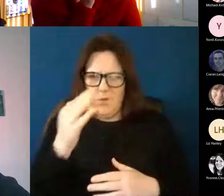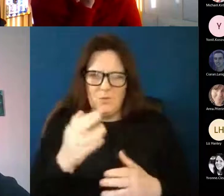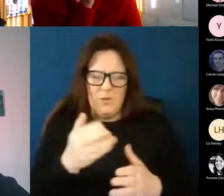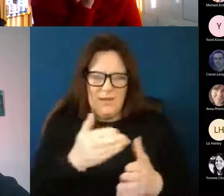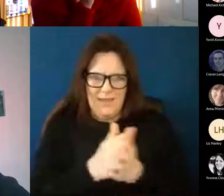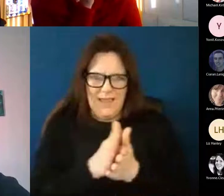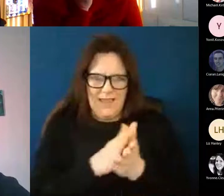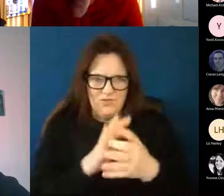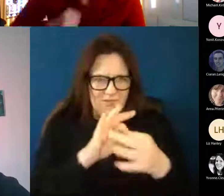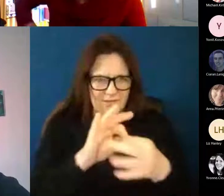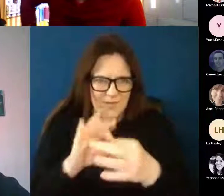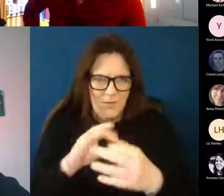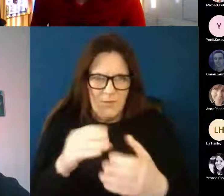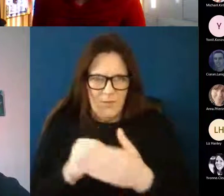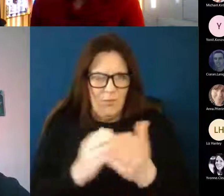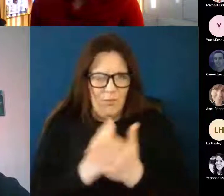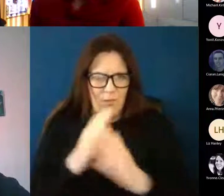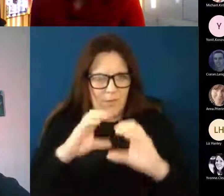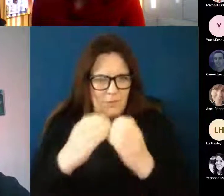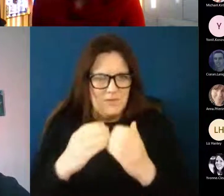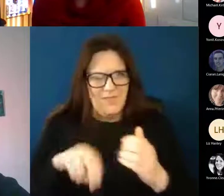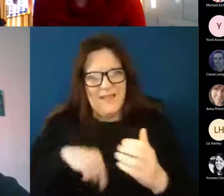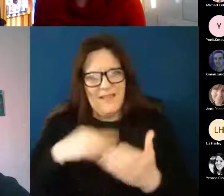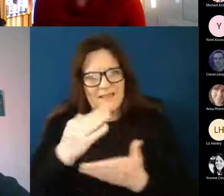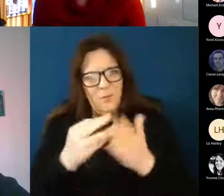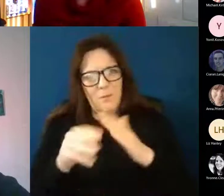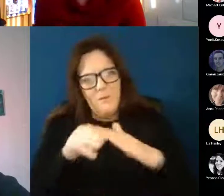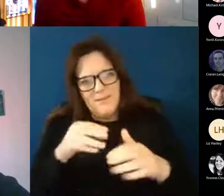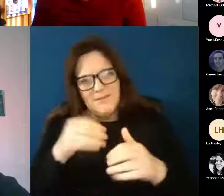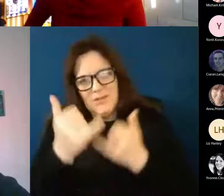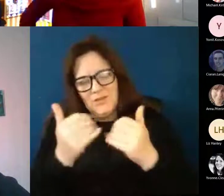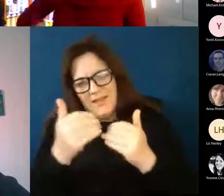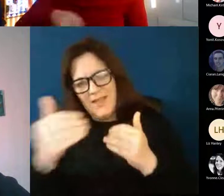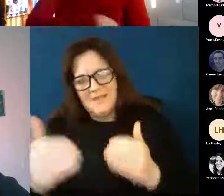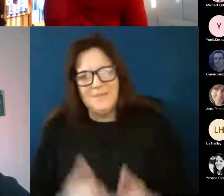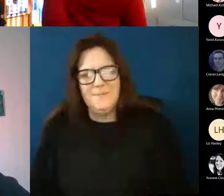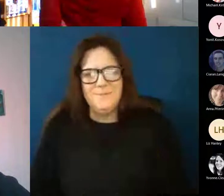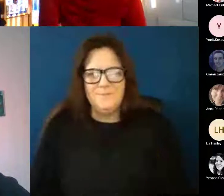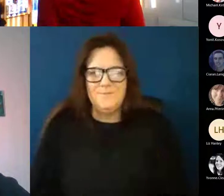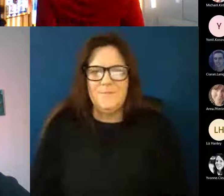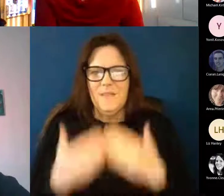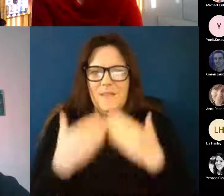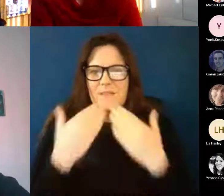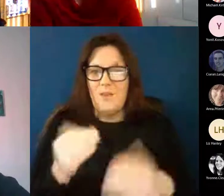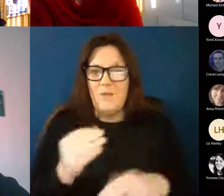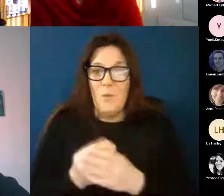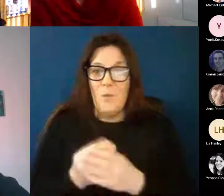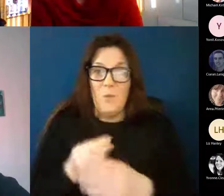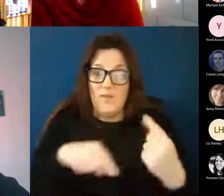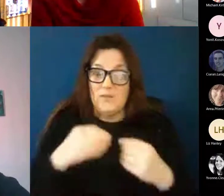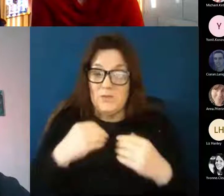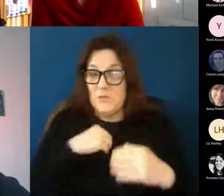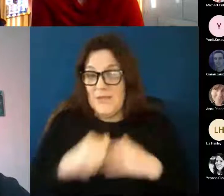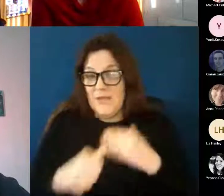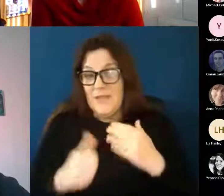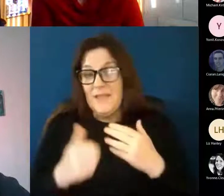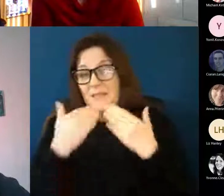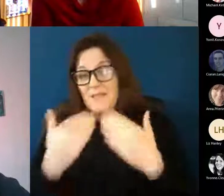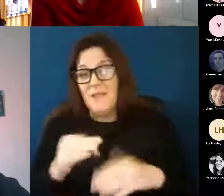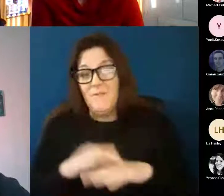you through the community in the coming months and years ahead. Thank you for being with us today. Thank you